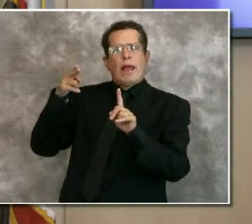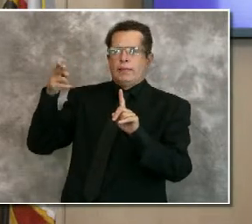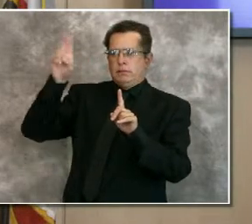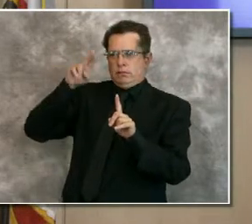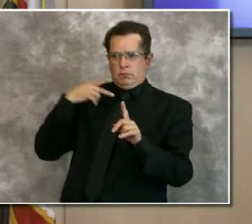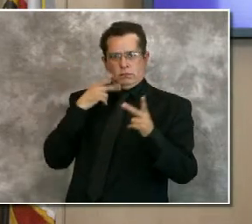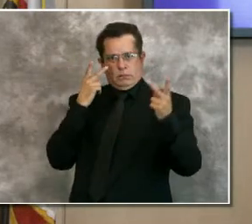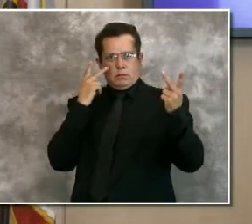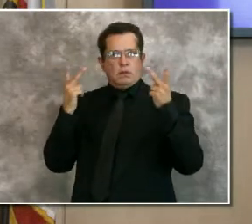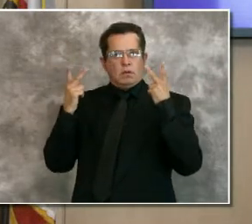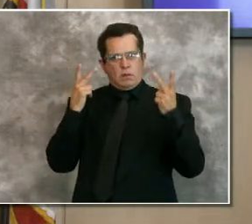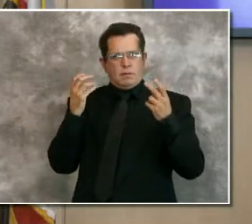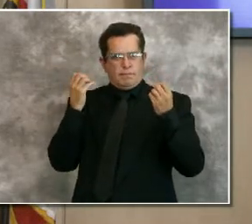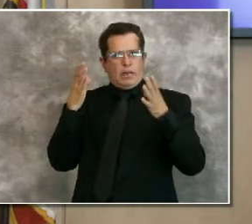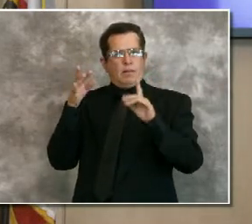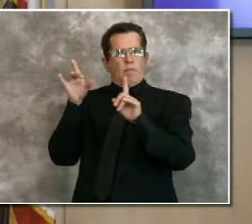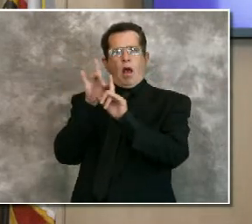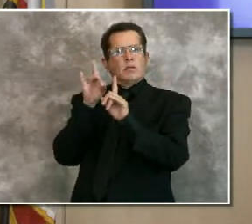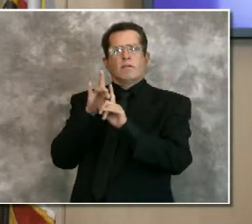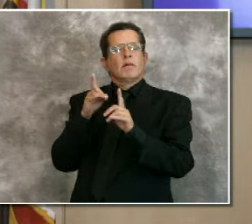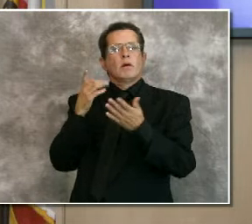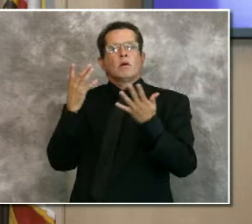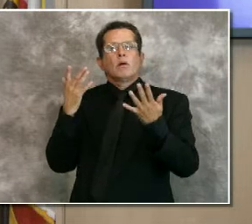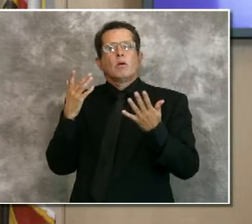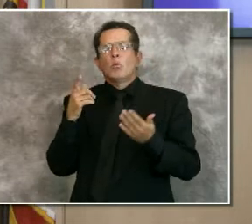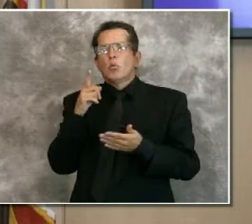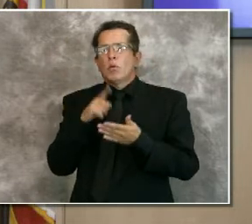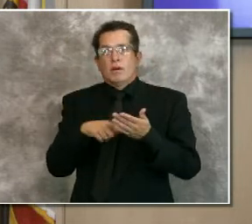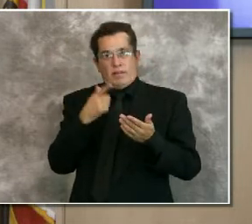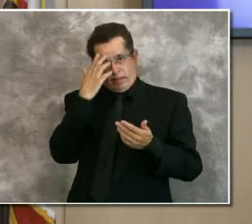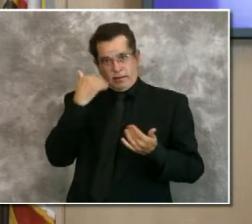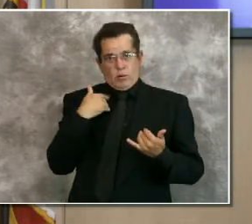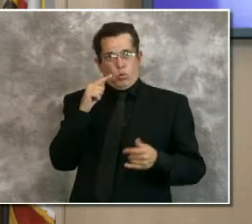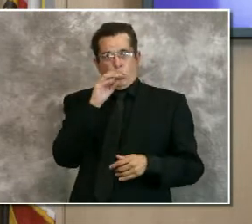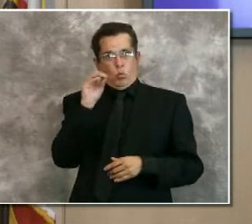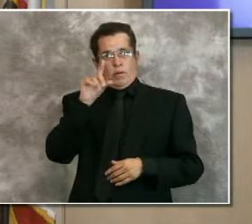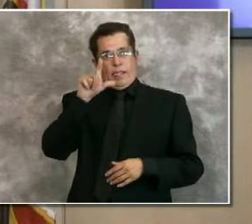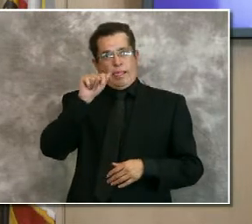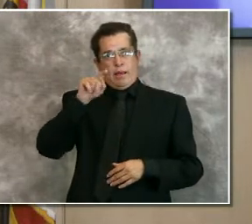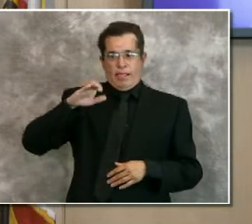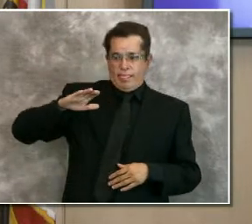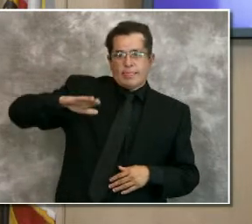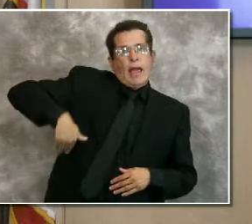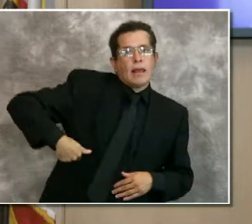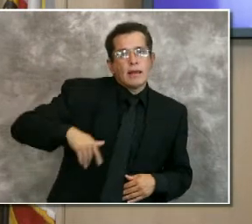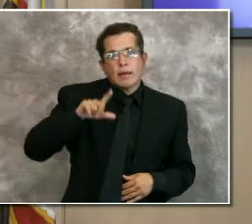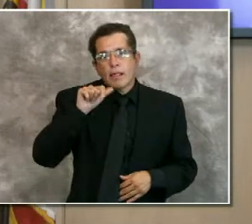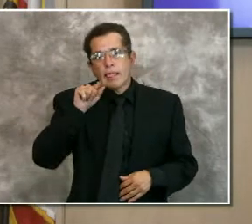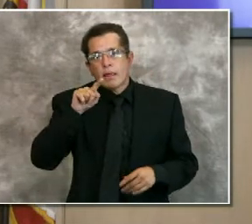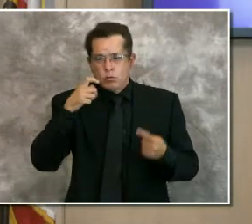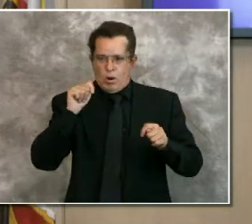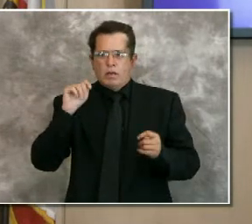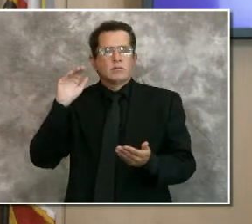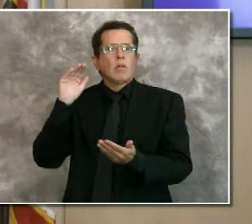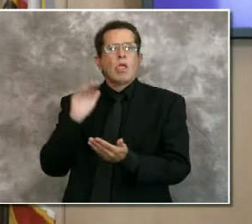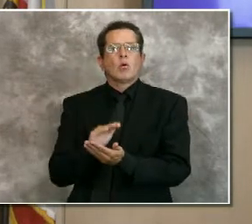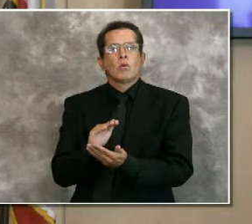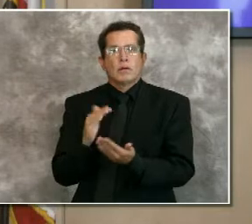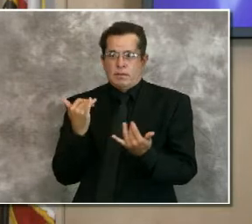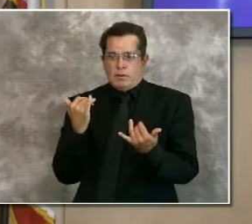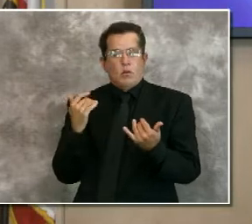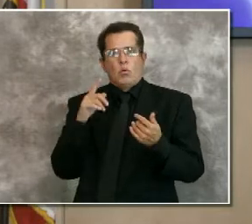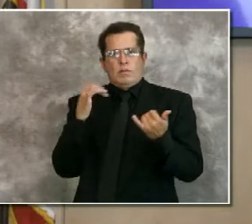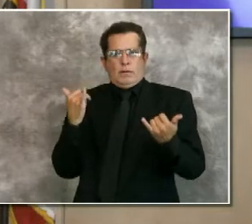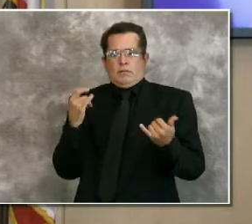triggers blinking on and off, do you think you've waited too late to try to slow the spread, and are you not doing